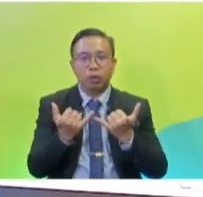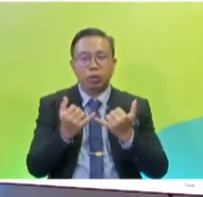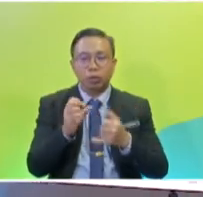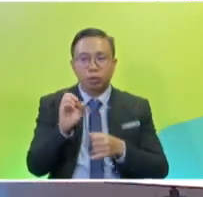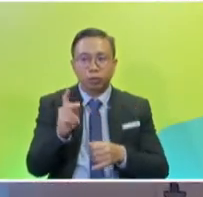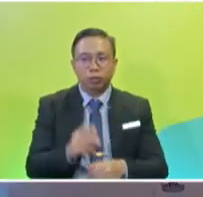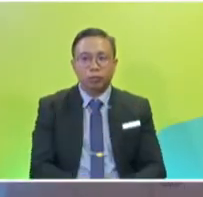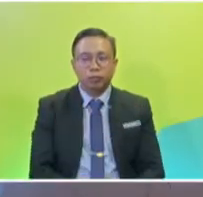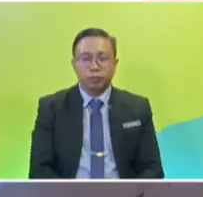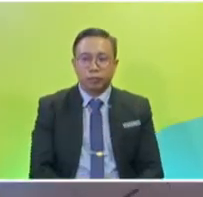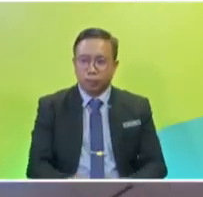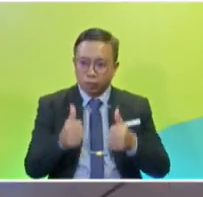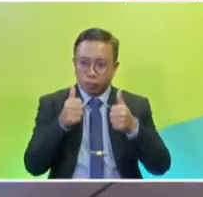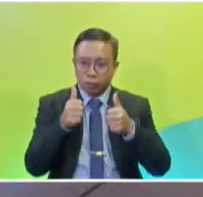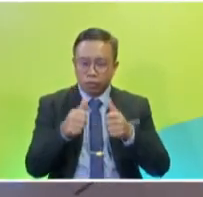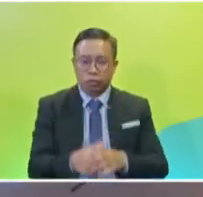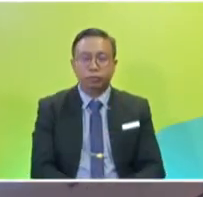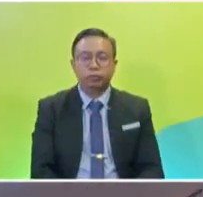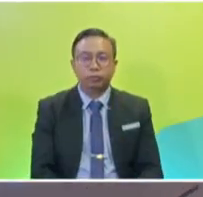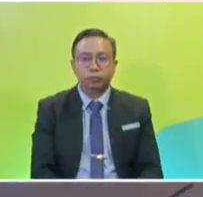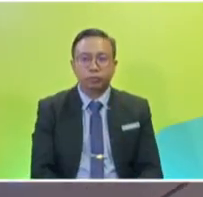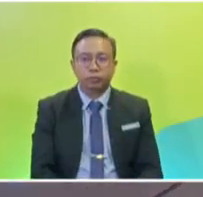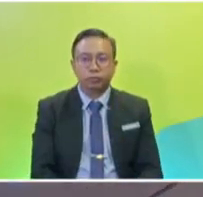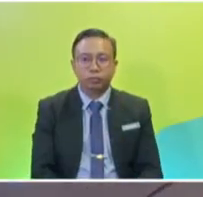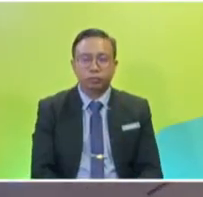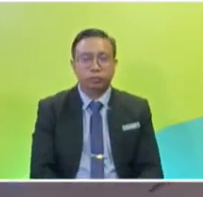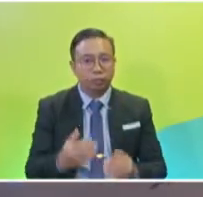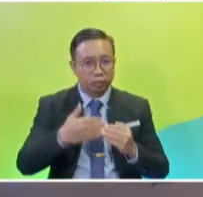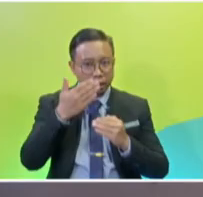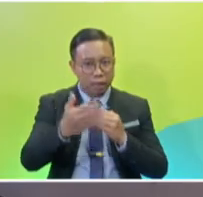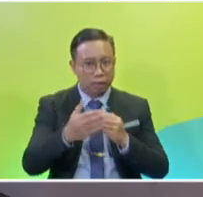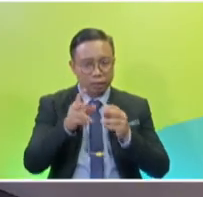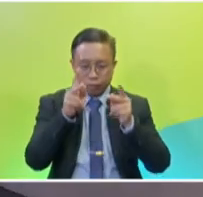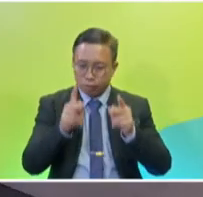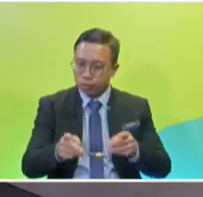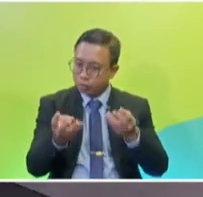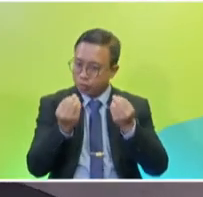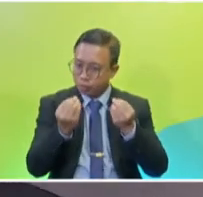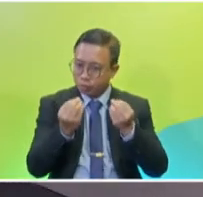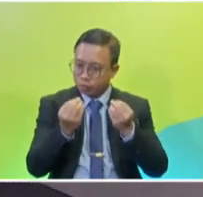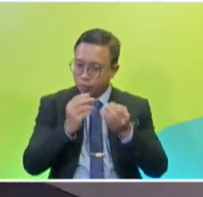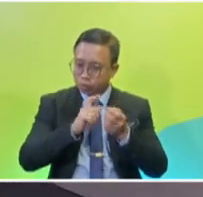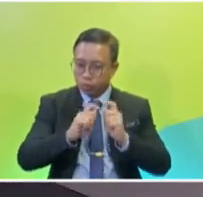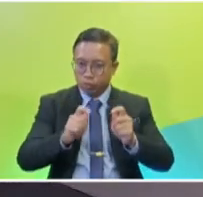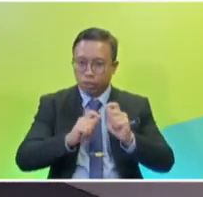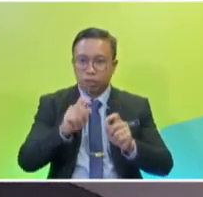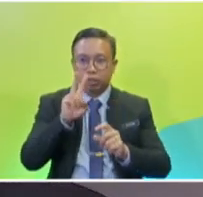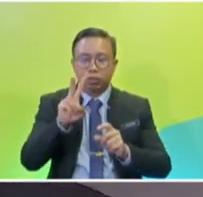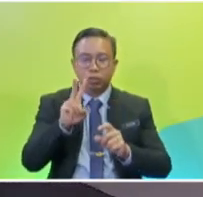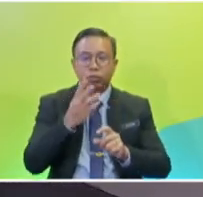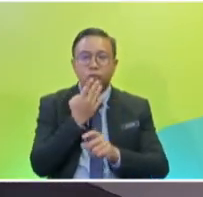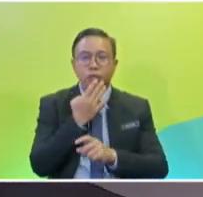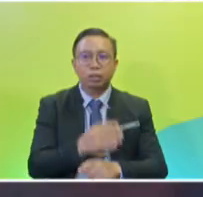okay, good job, Shida. All right, now can I have the next person to share me your sentence with two colors? Okay.